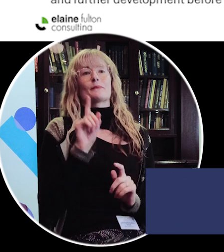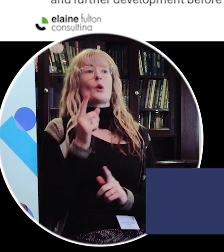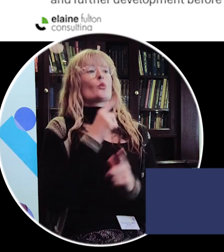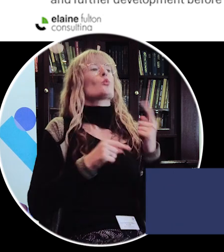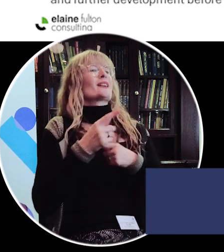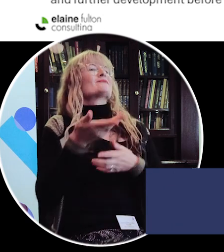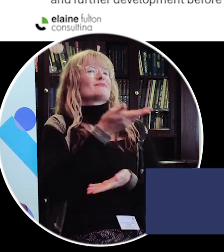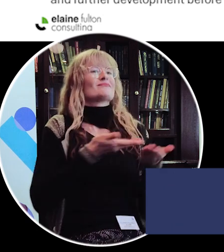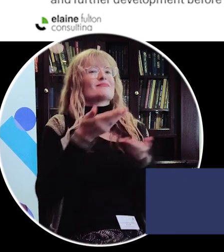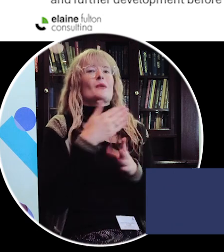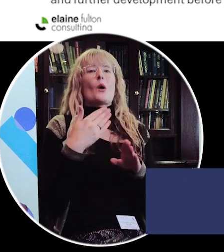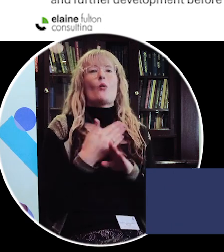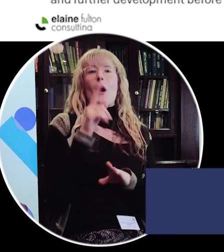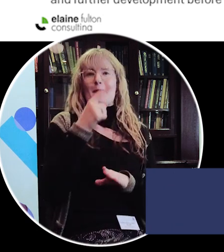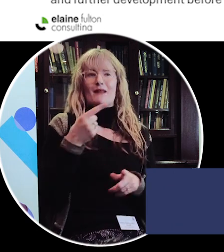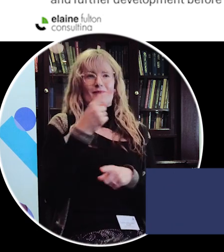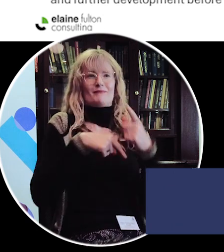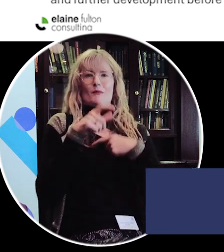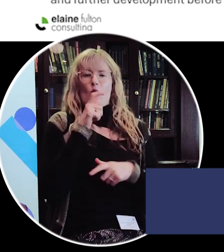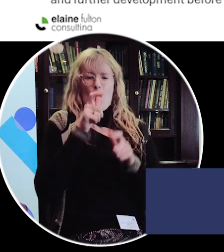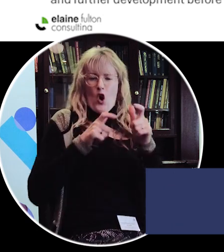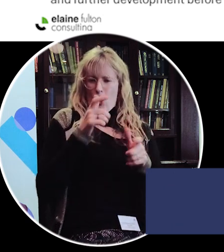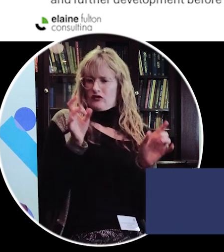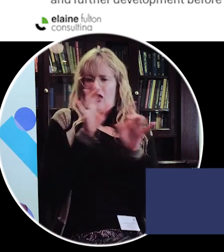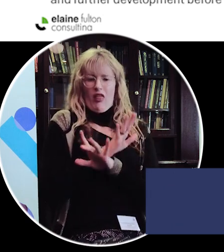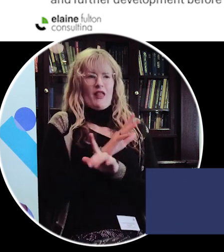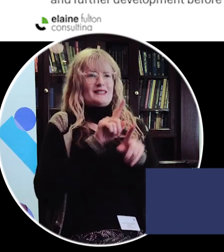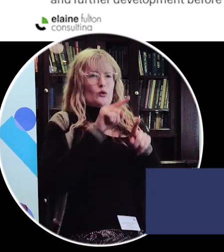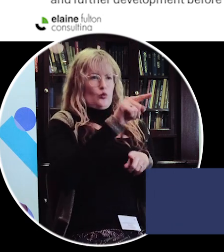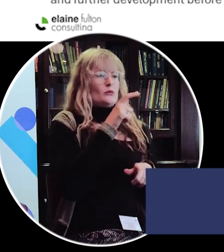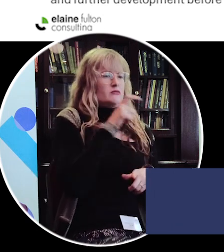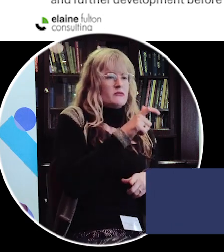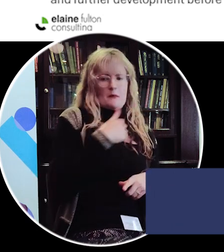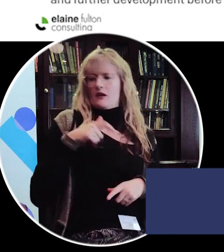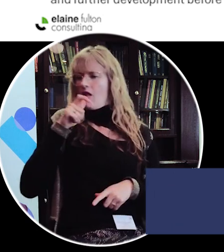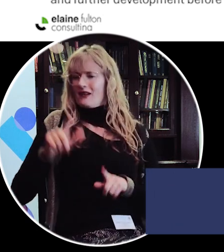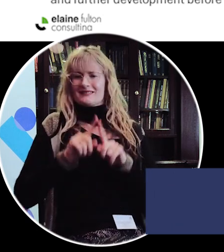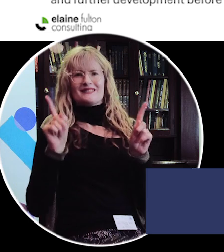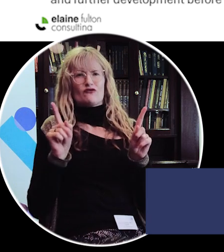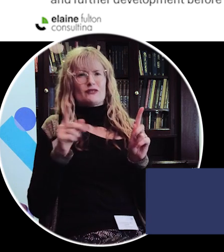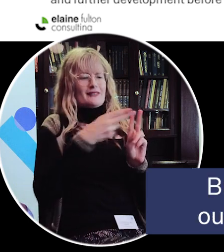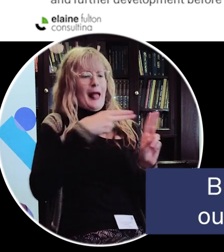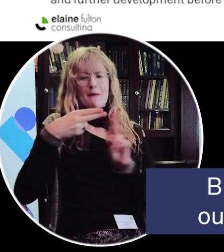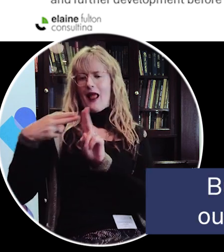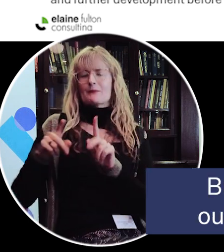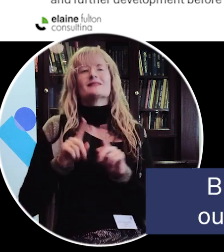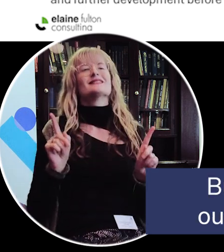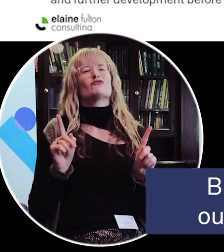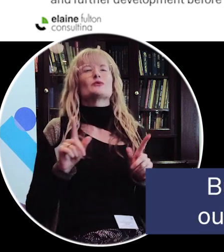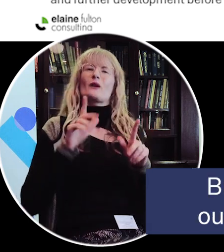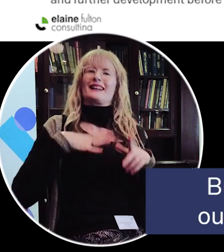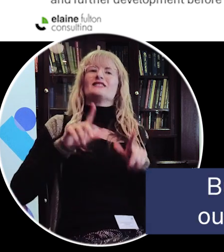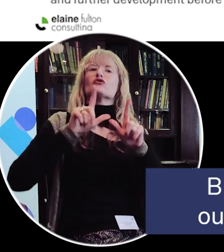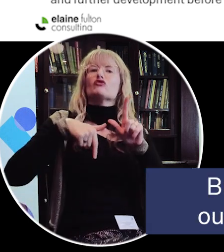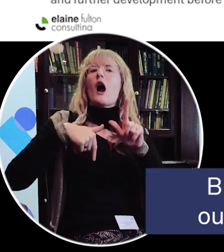work and we confuse and use some of the language interchangeably. So we're trying to be consistent in that way, but starting